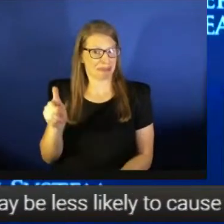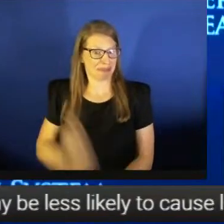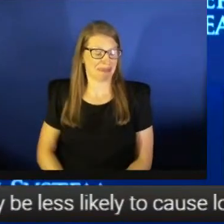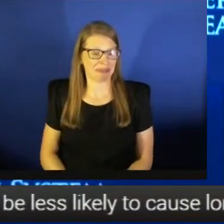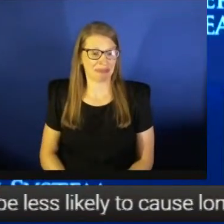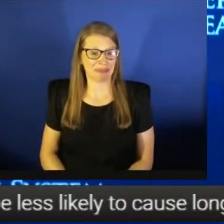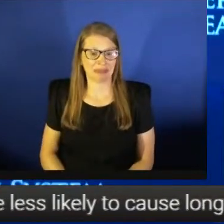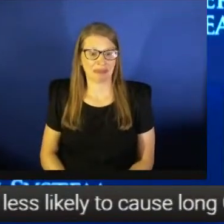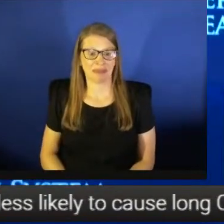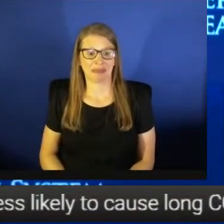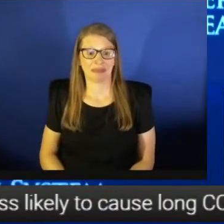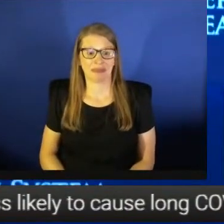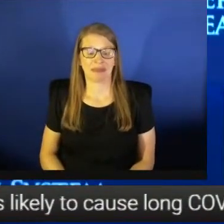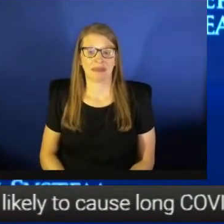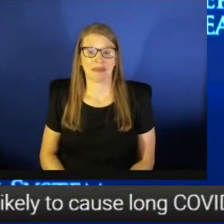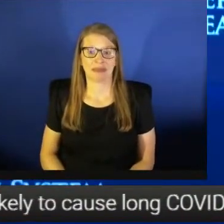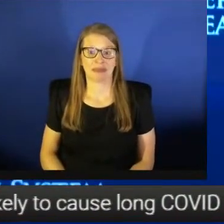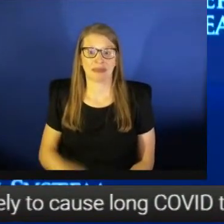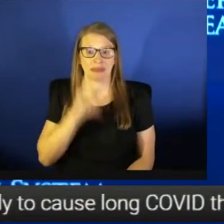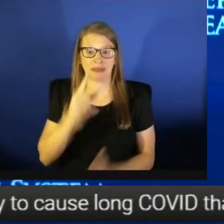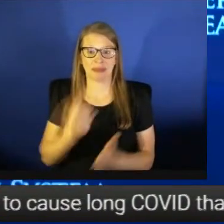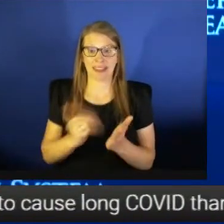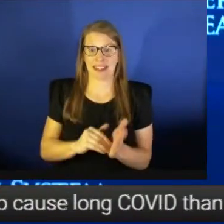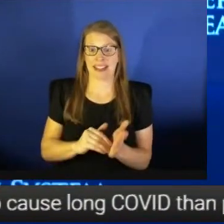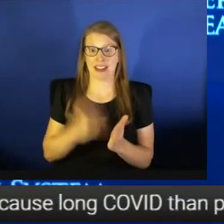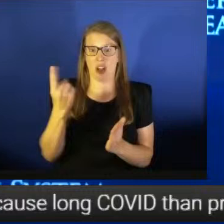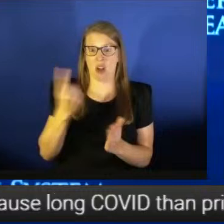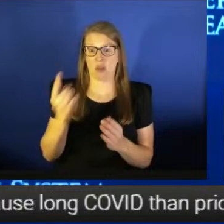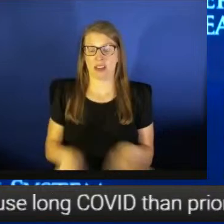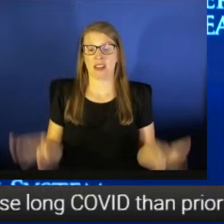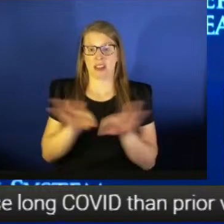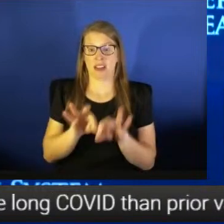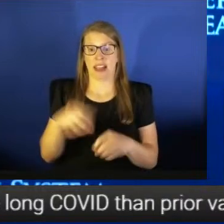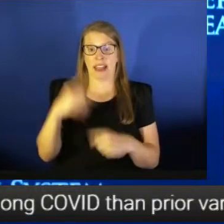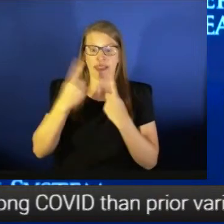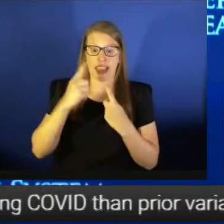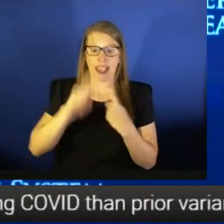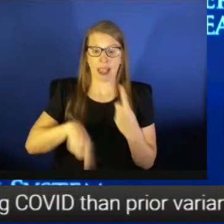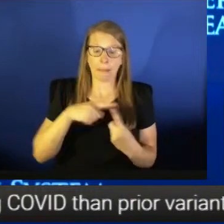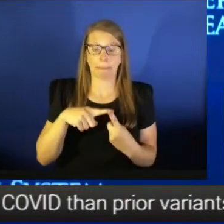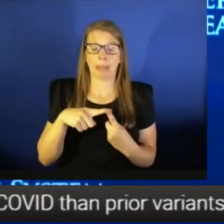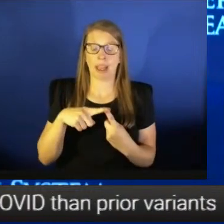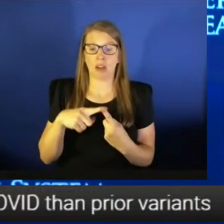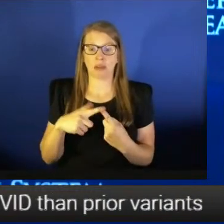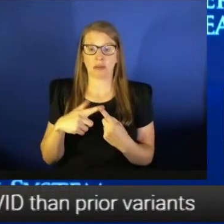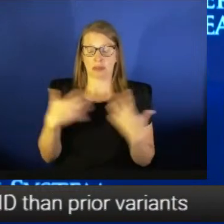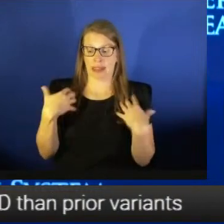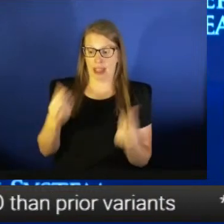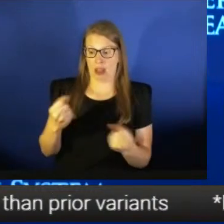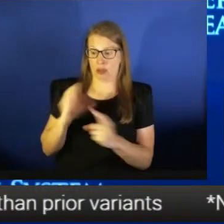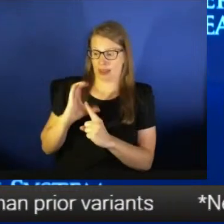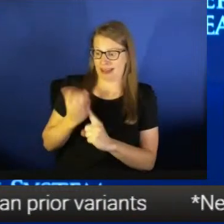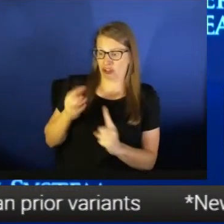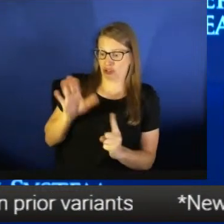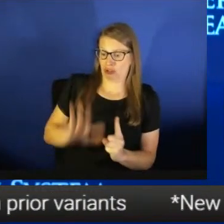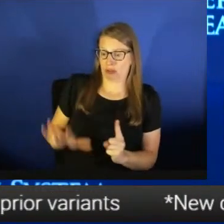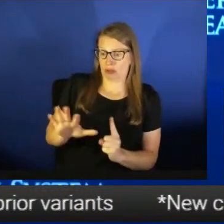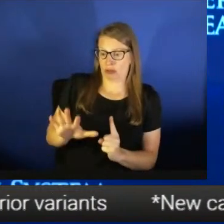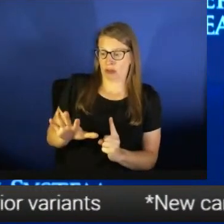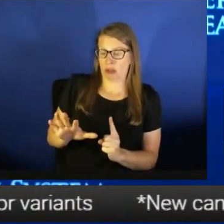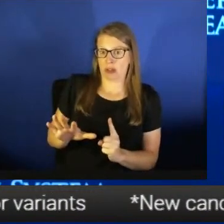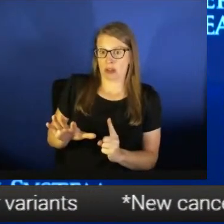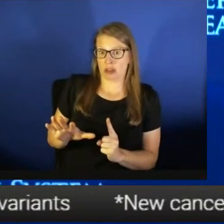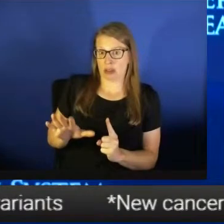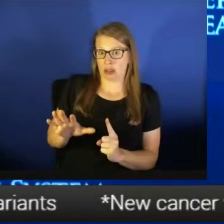So I think, again, it's always important to think about the health conditions of the children